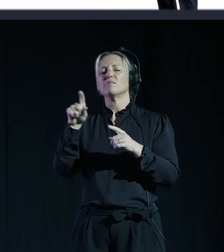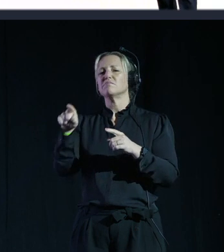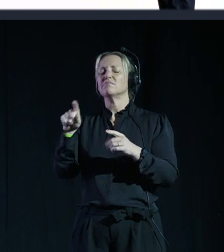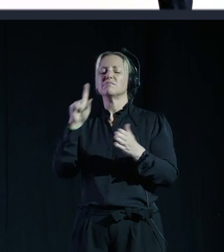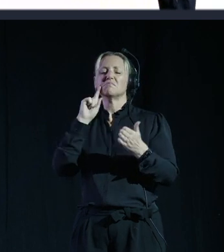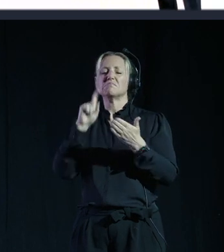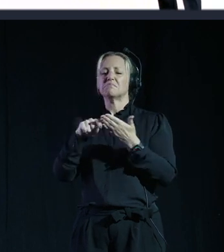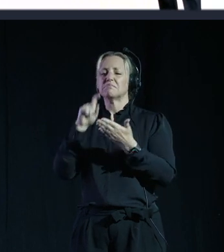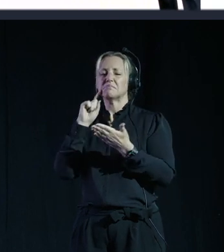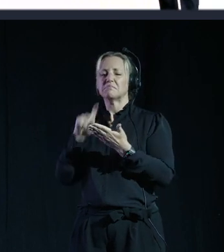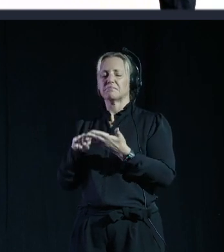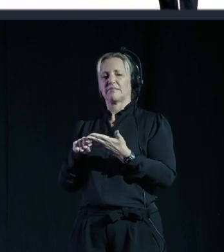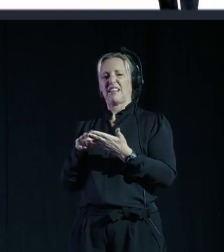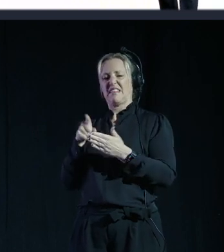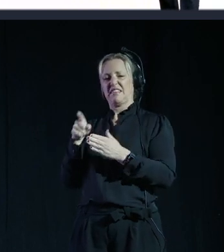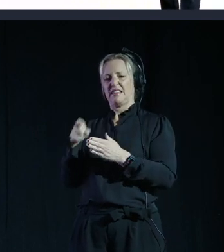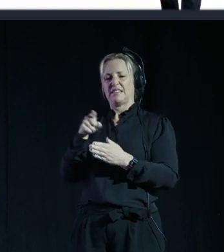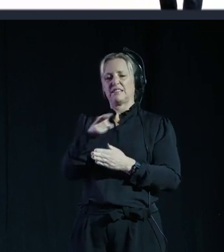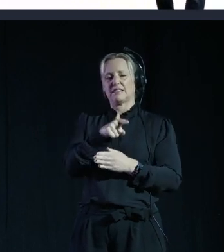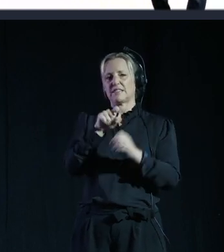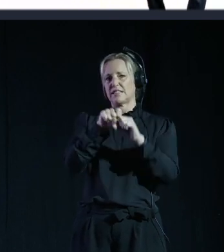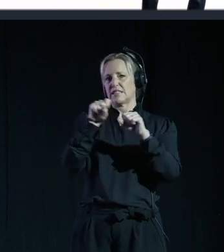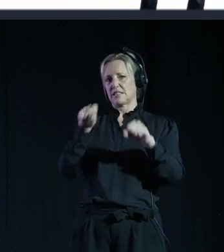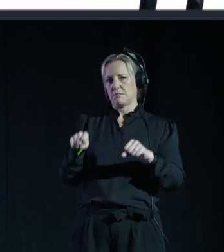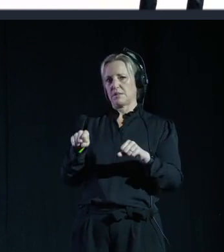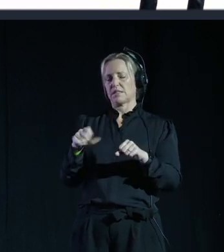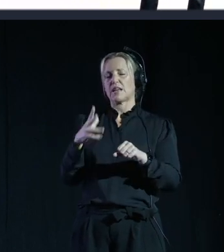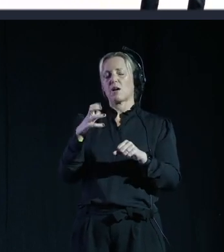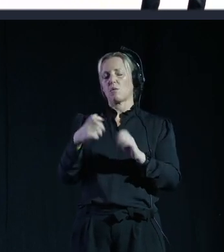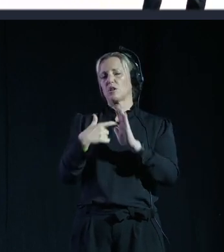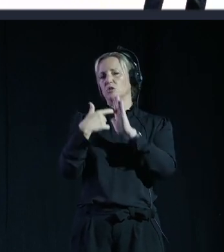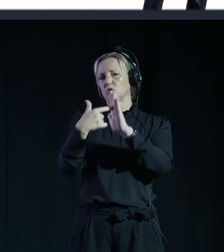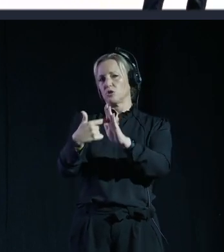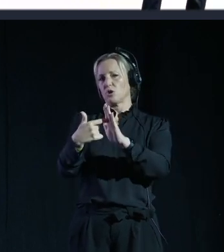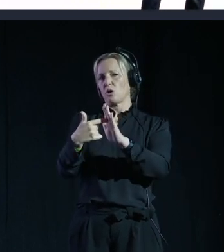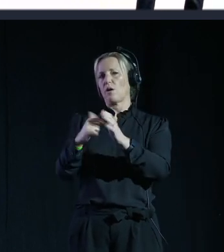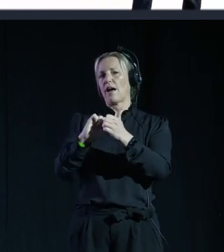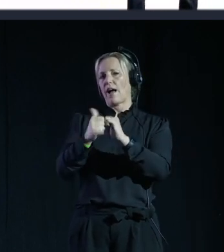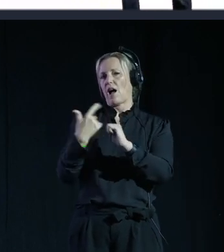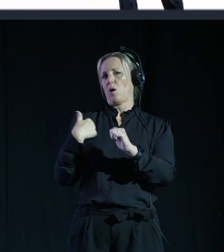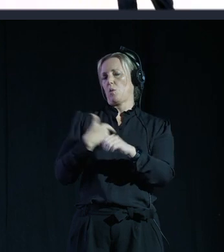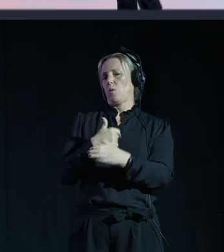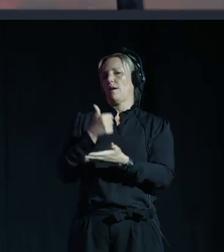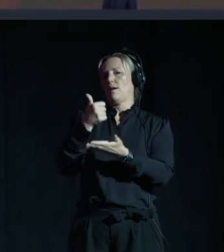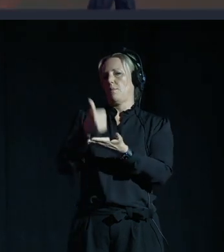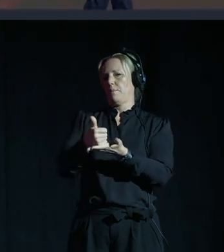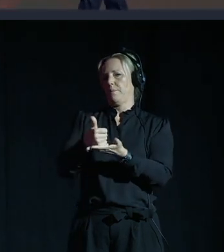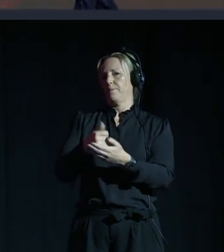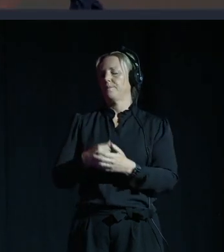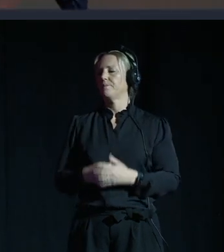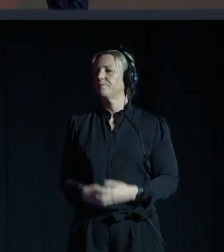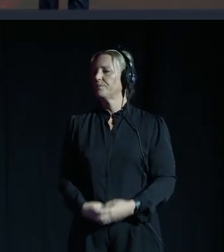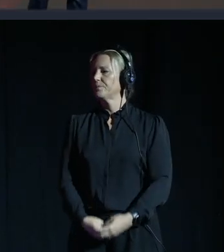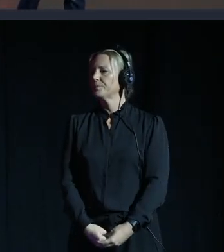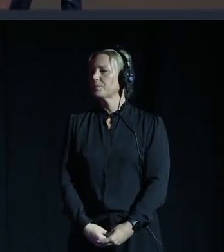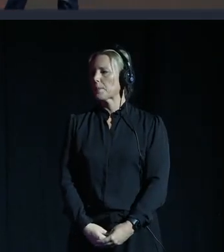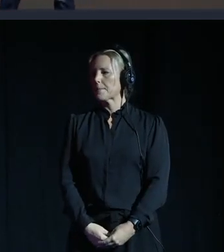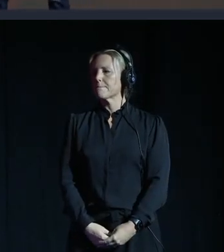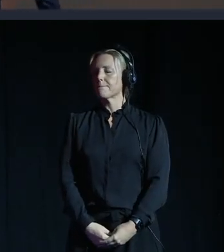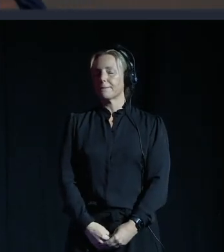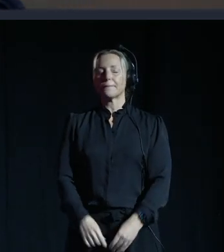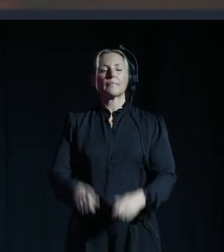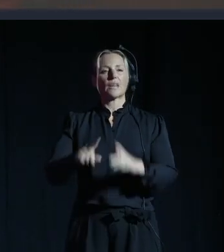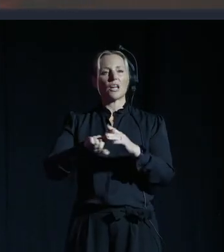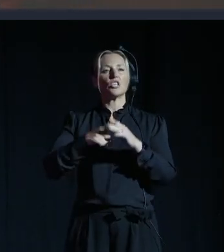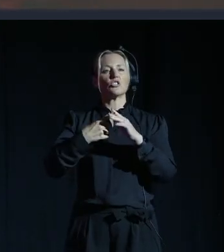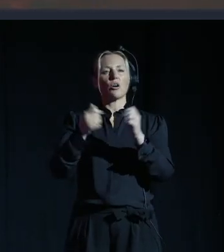what I want to do is show you some of the ways that we've been helping with this kind of workflow complexity and how we're helping you. So let's start